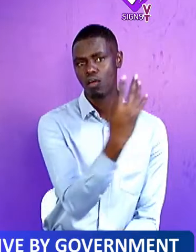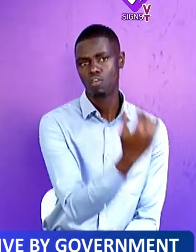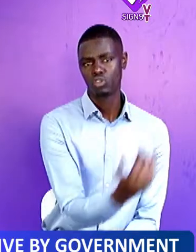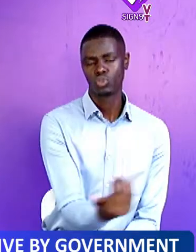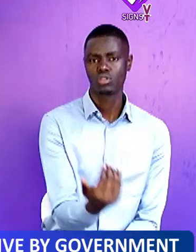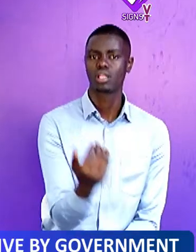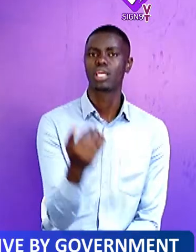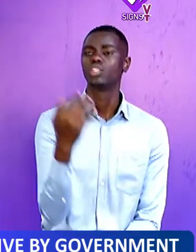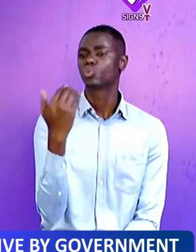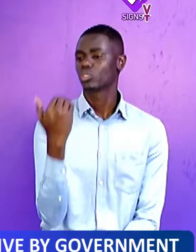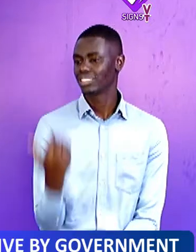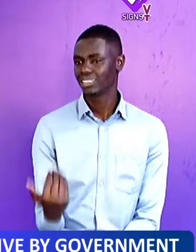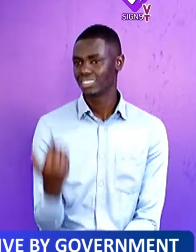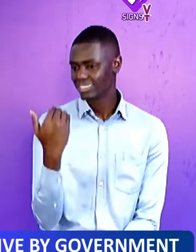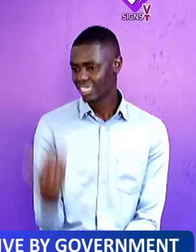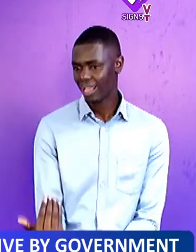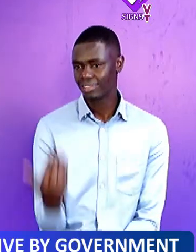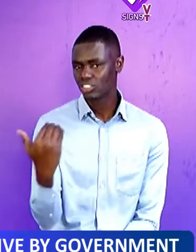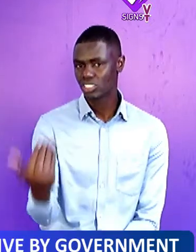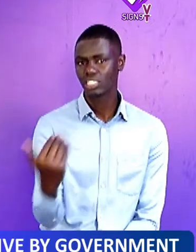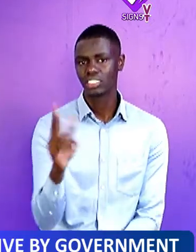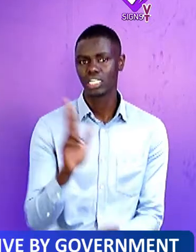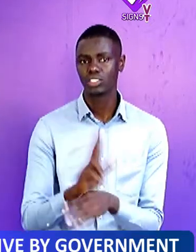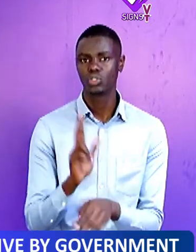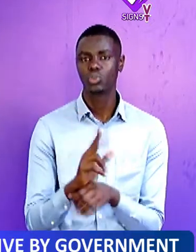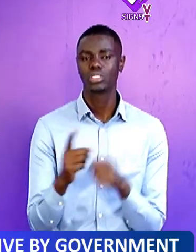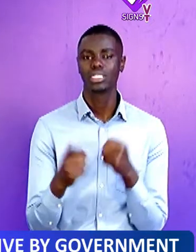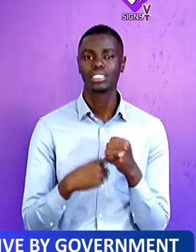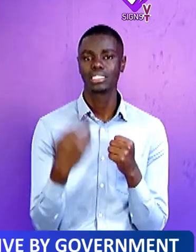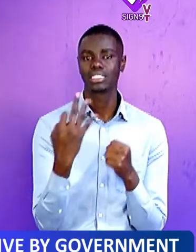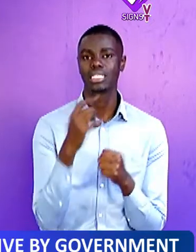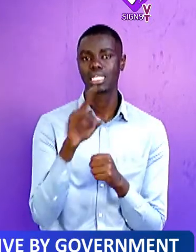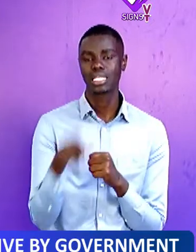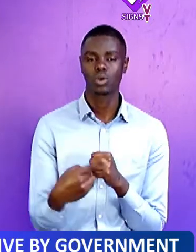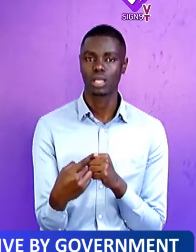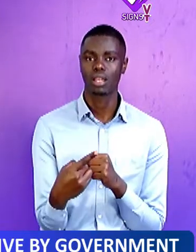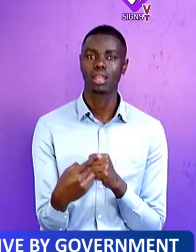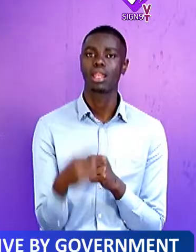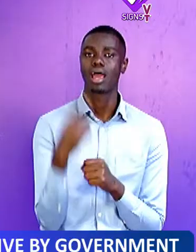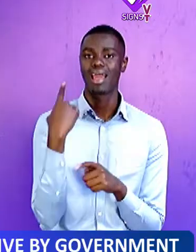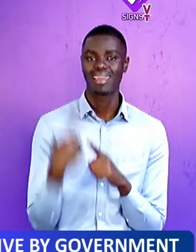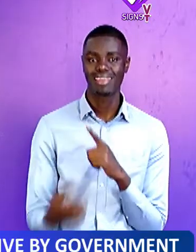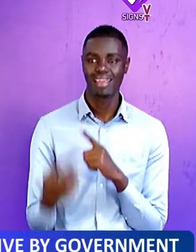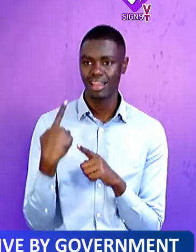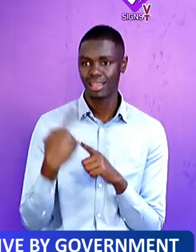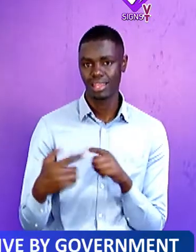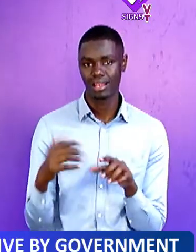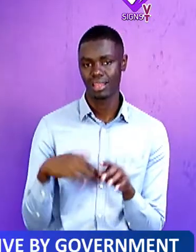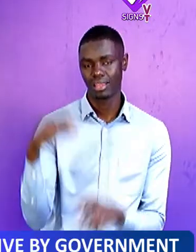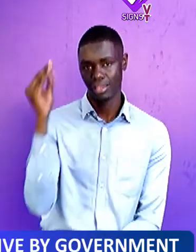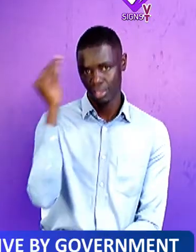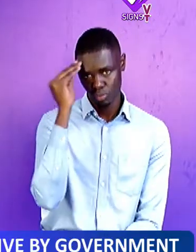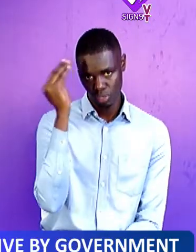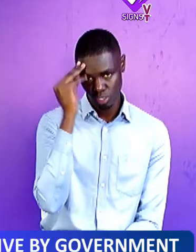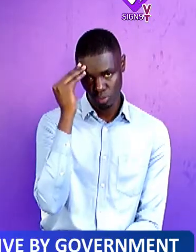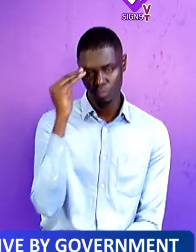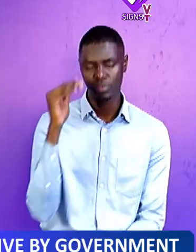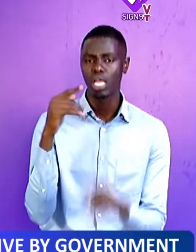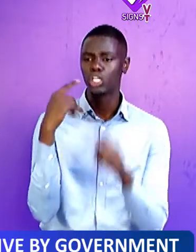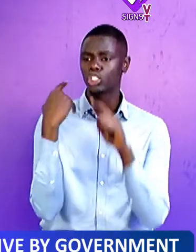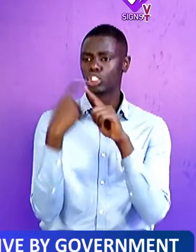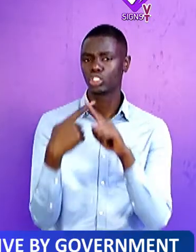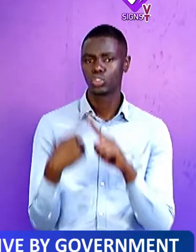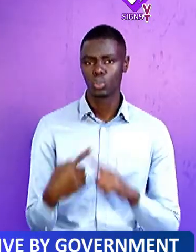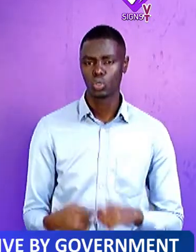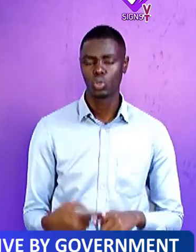average, every child per household spends 63,000 shillings per year in education. In total,